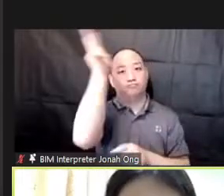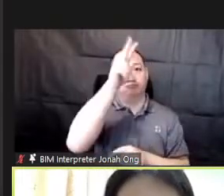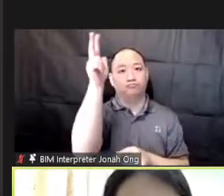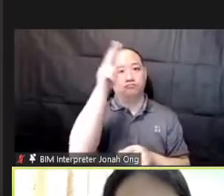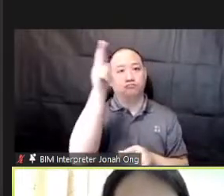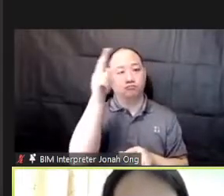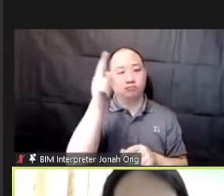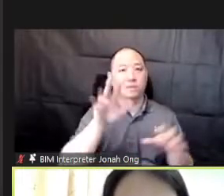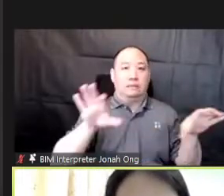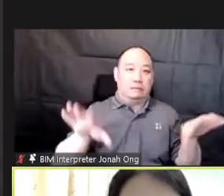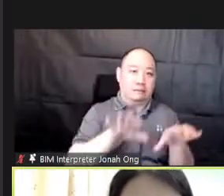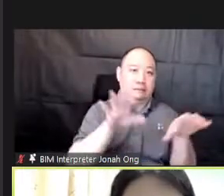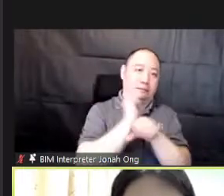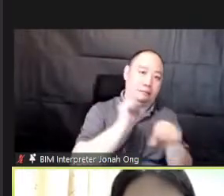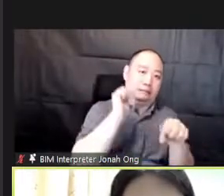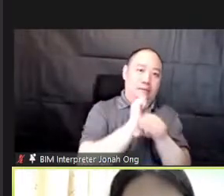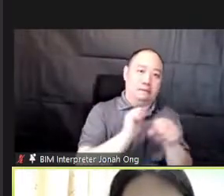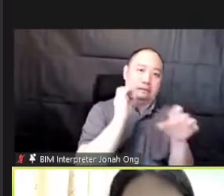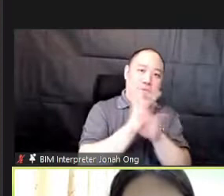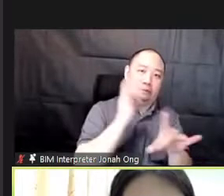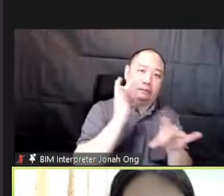improve.